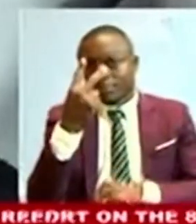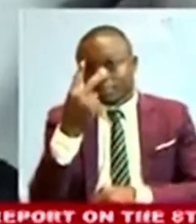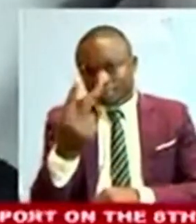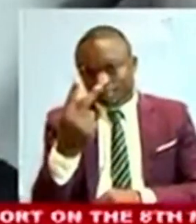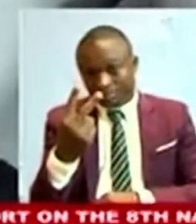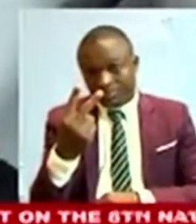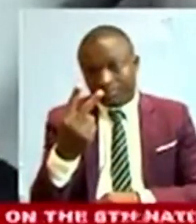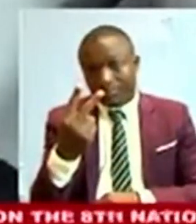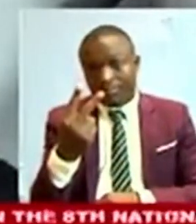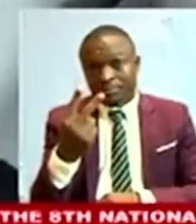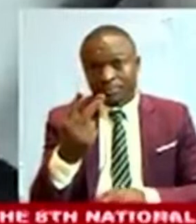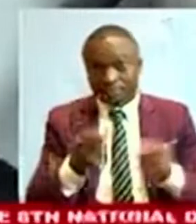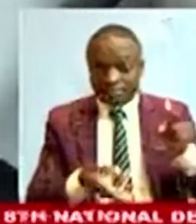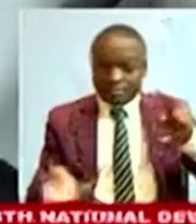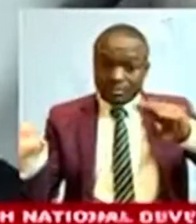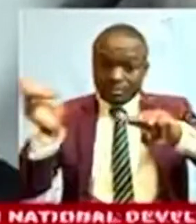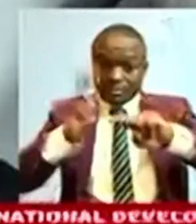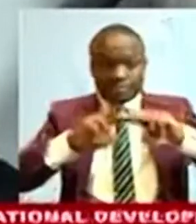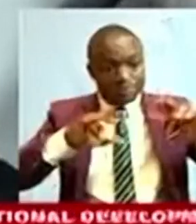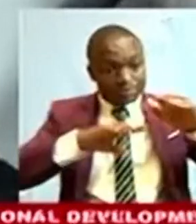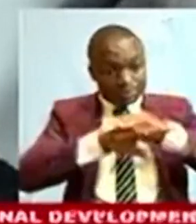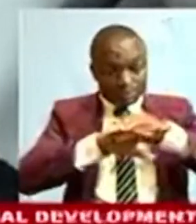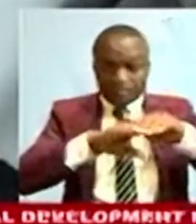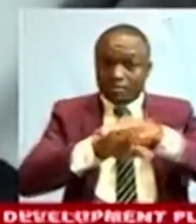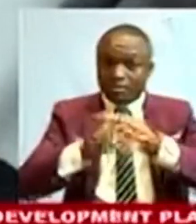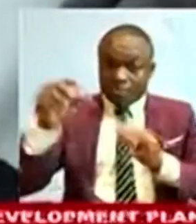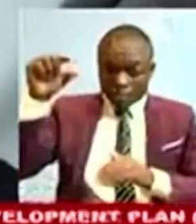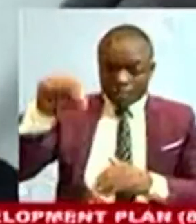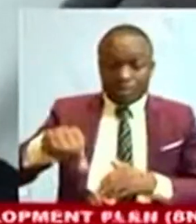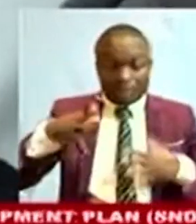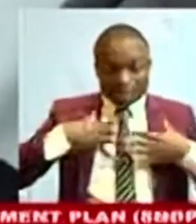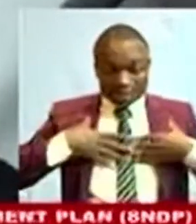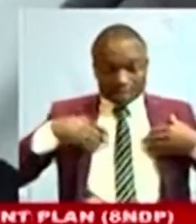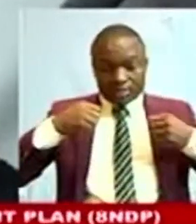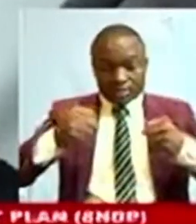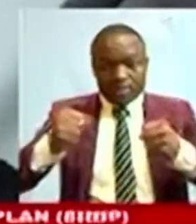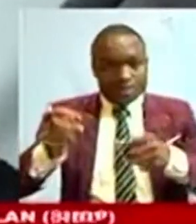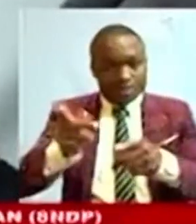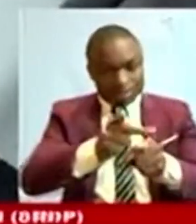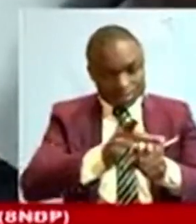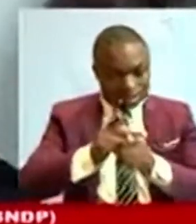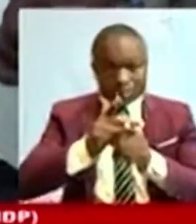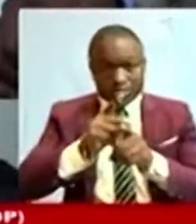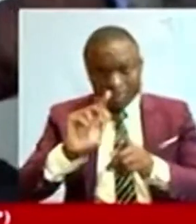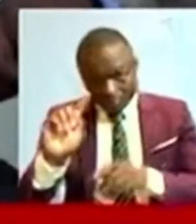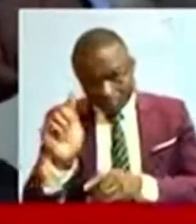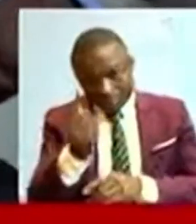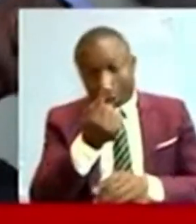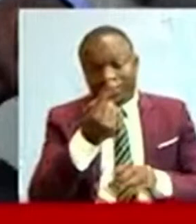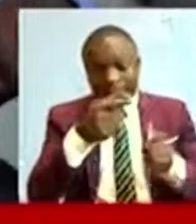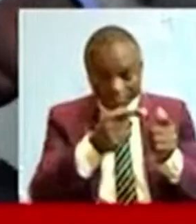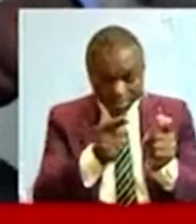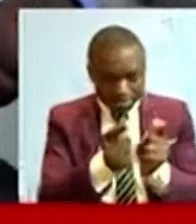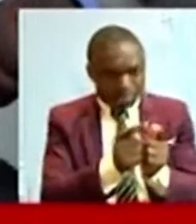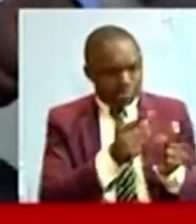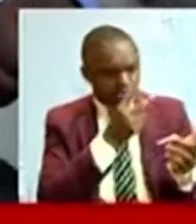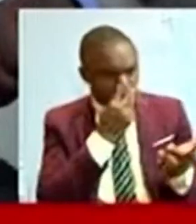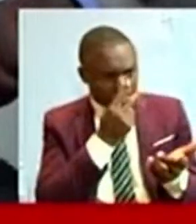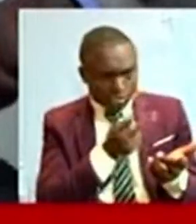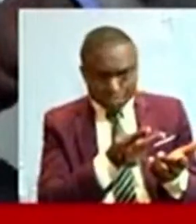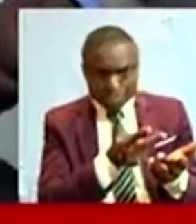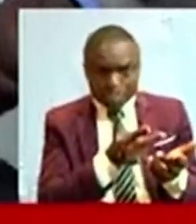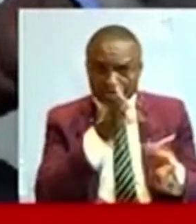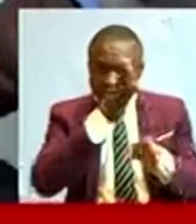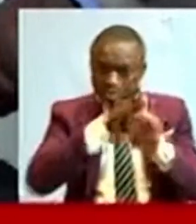which is increased access to quality health care. The first of indicators are looking at